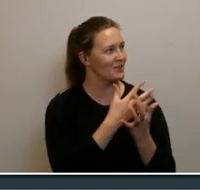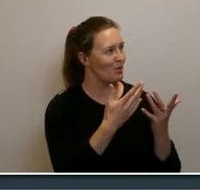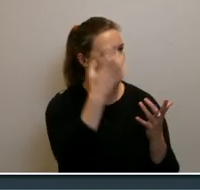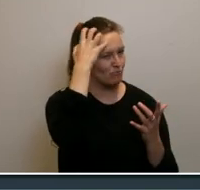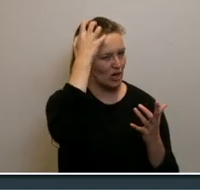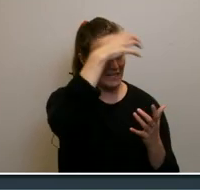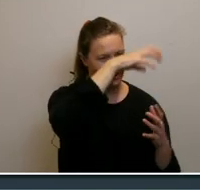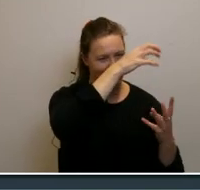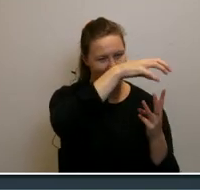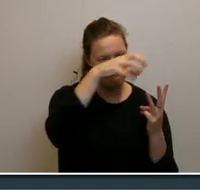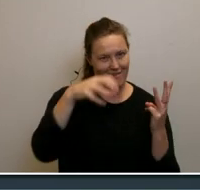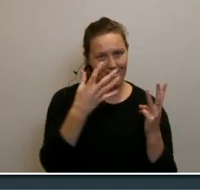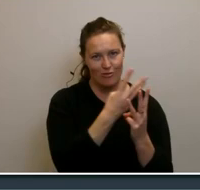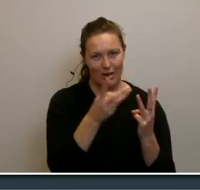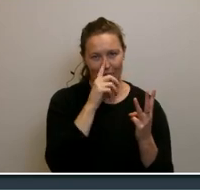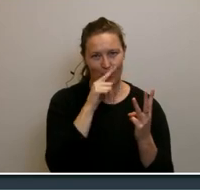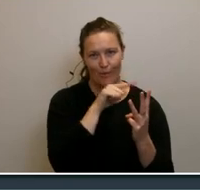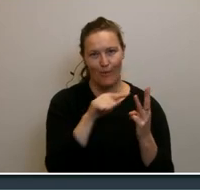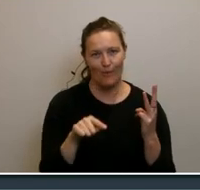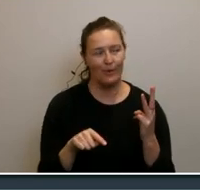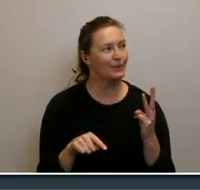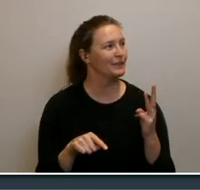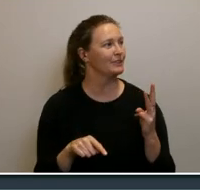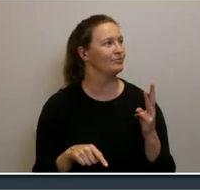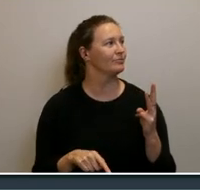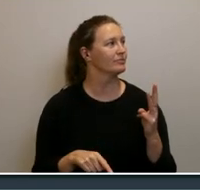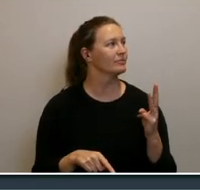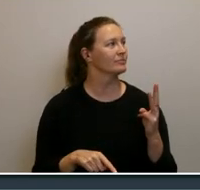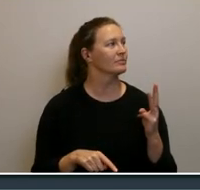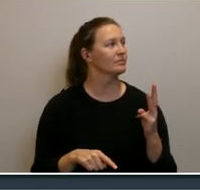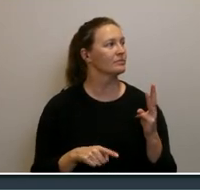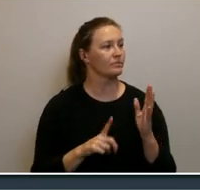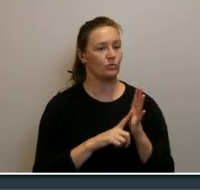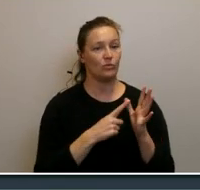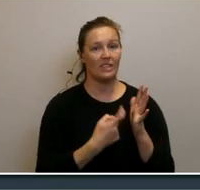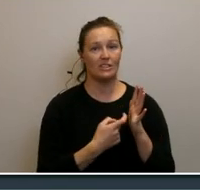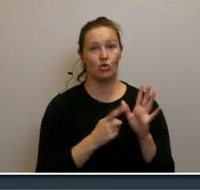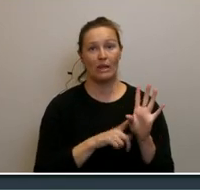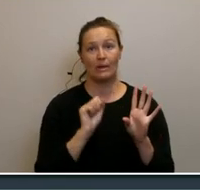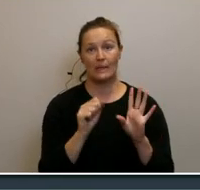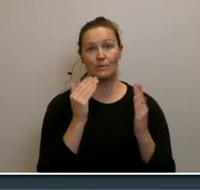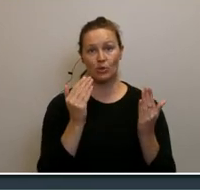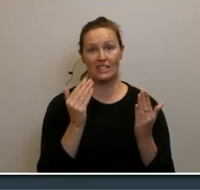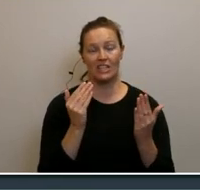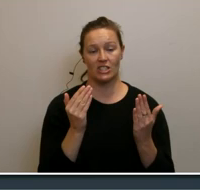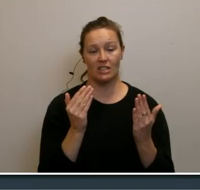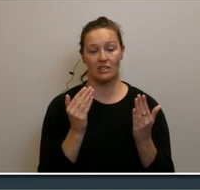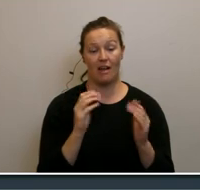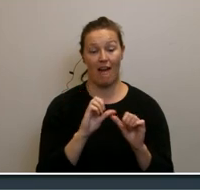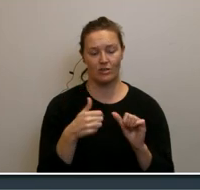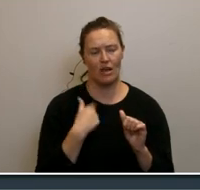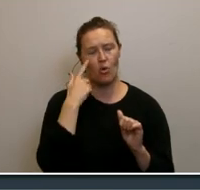at the table, you might be just the right people to answer it. After Larry's presentation, a couple of things pop into my